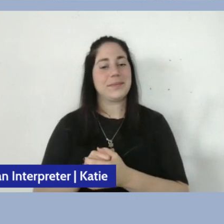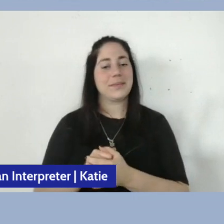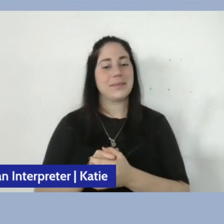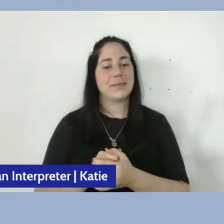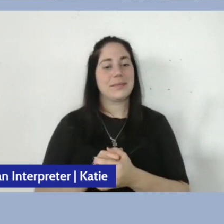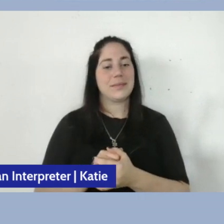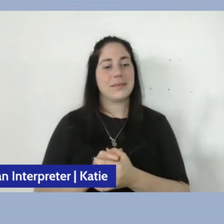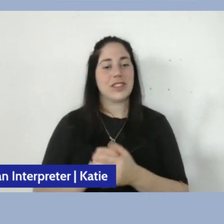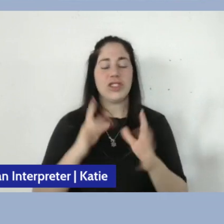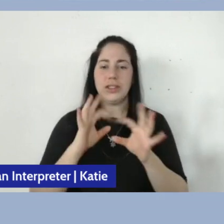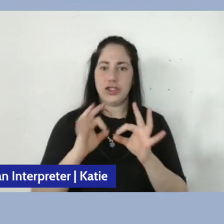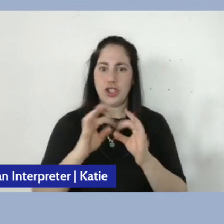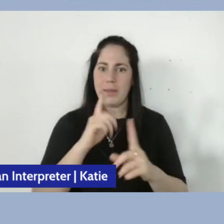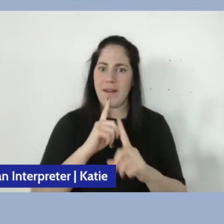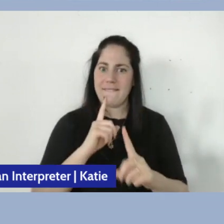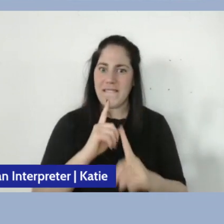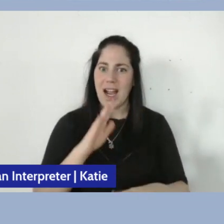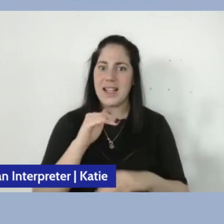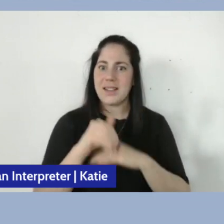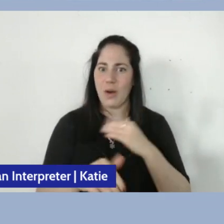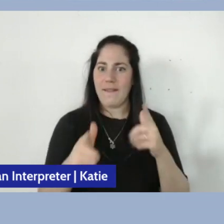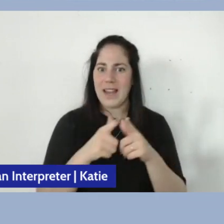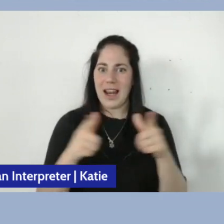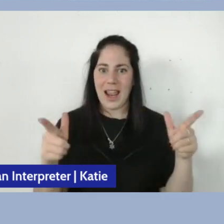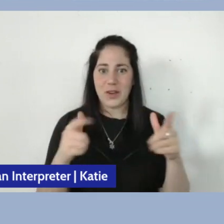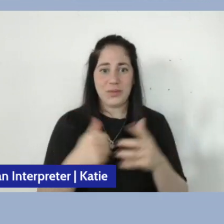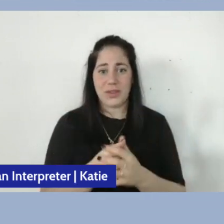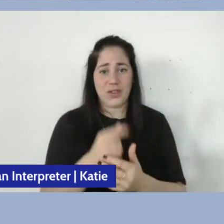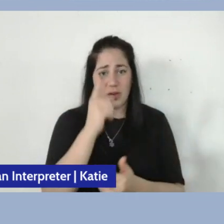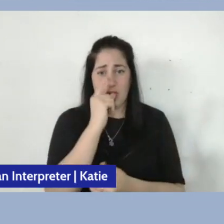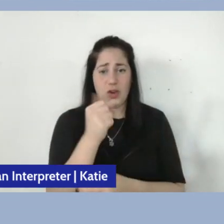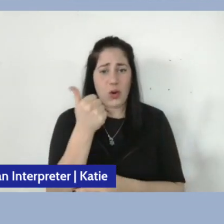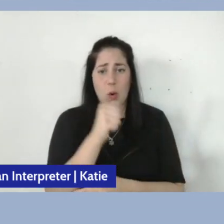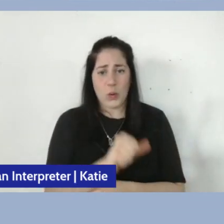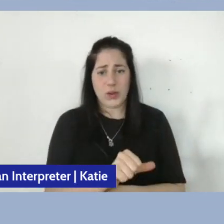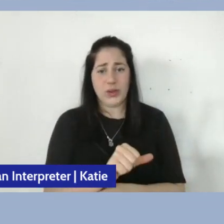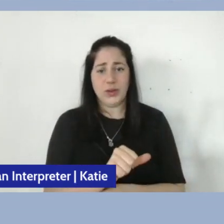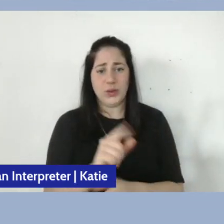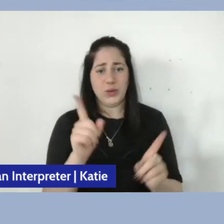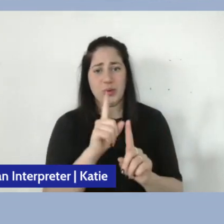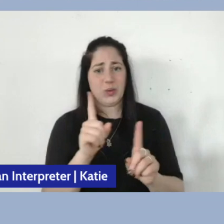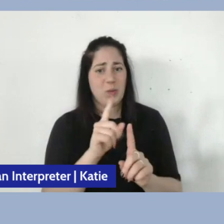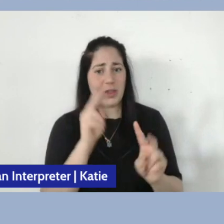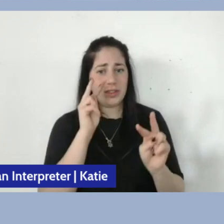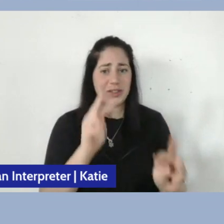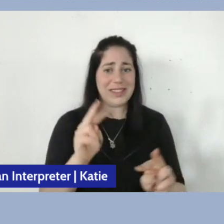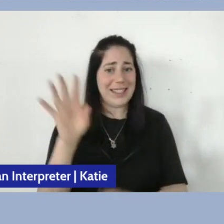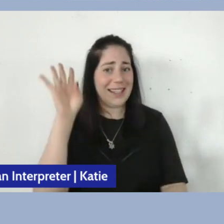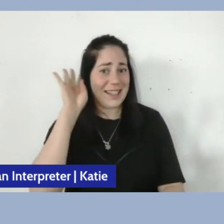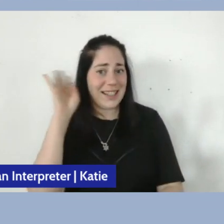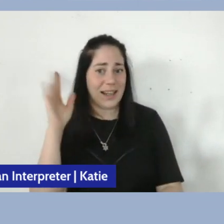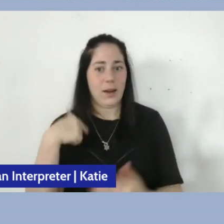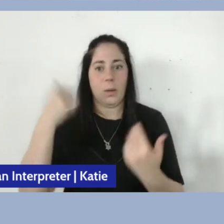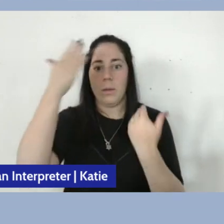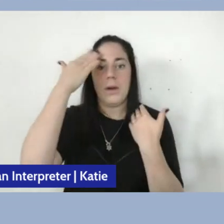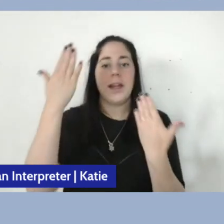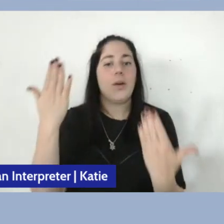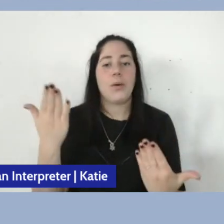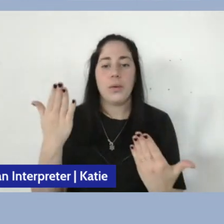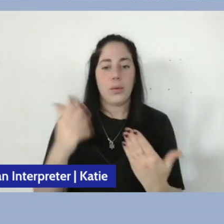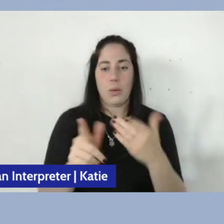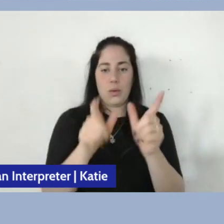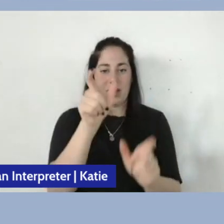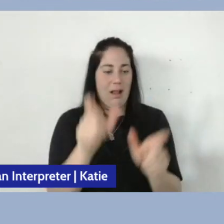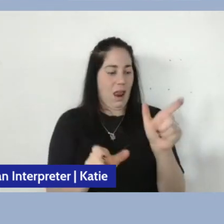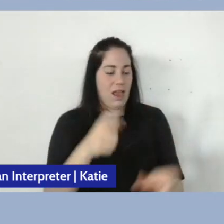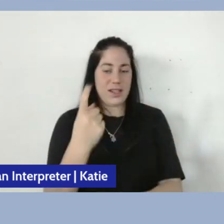advise? Mm. You only work on what you hear or see. So, we don't know the clients. We simply work with what we hear or see.